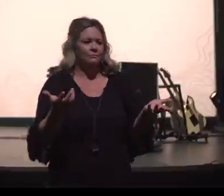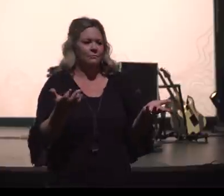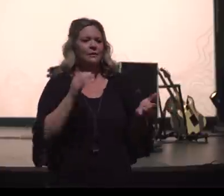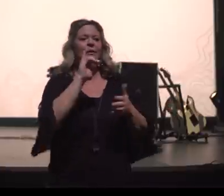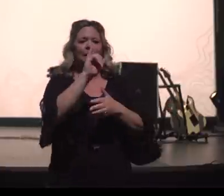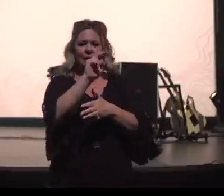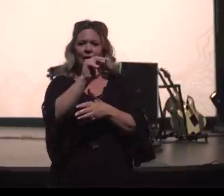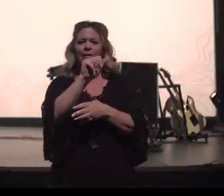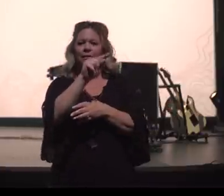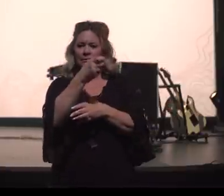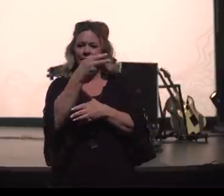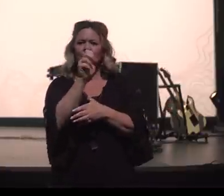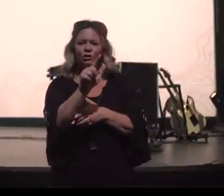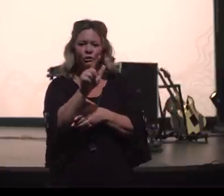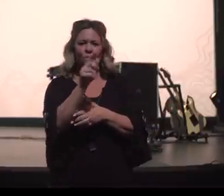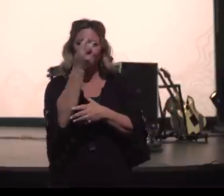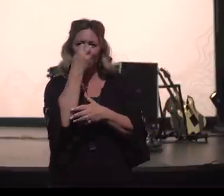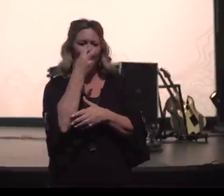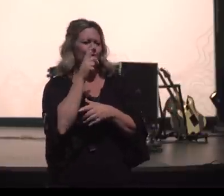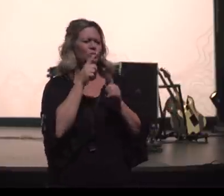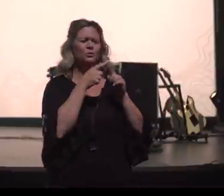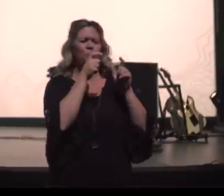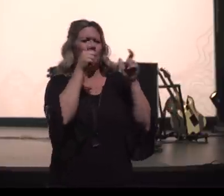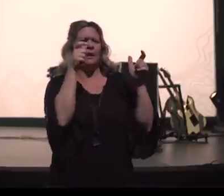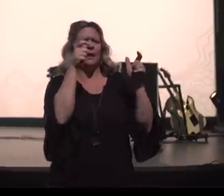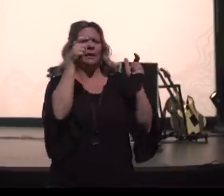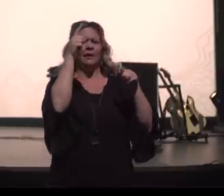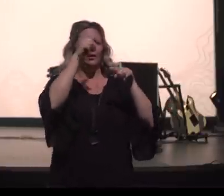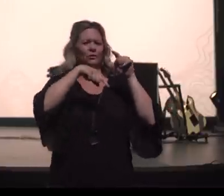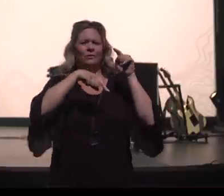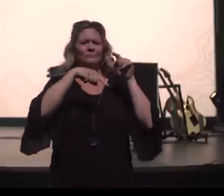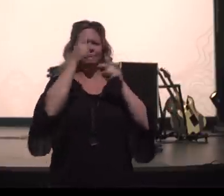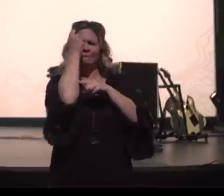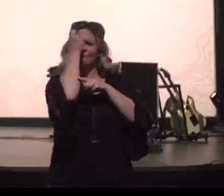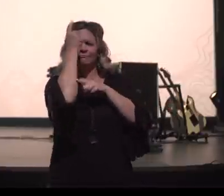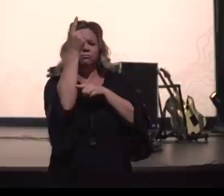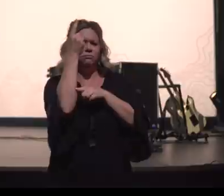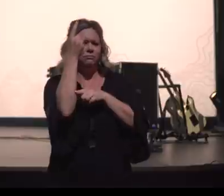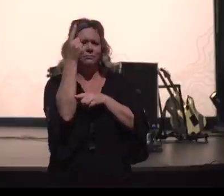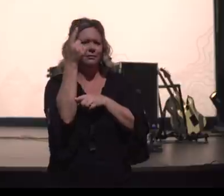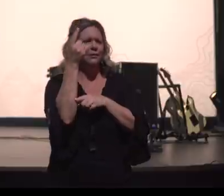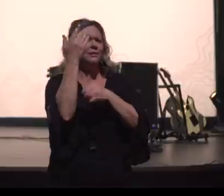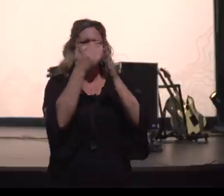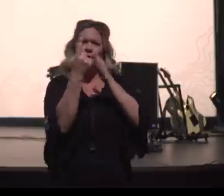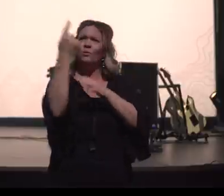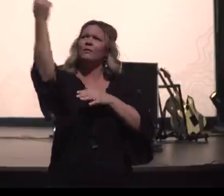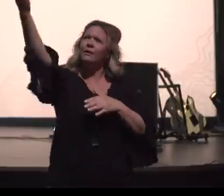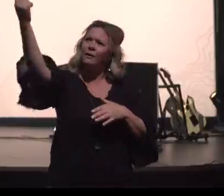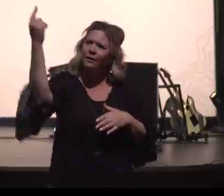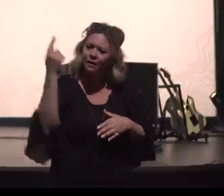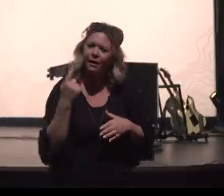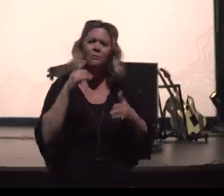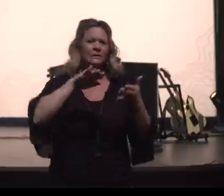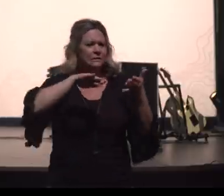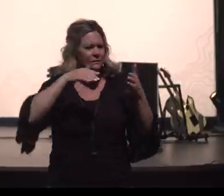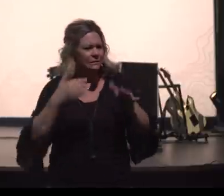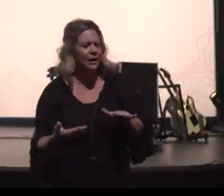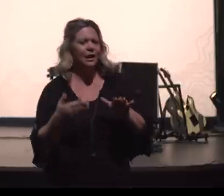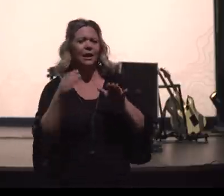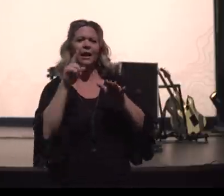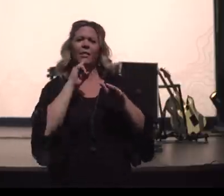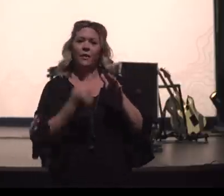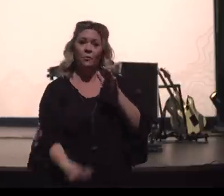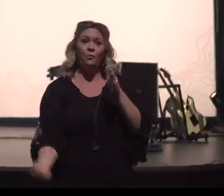Inattentional blindness. It was too big for them to comprehend that someone would come and die for them and rise from the